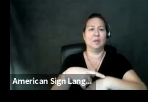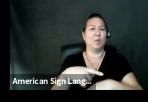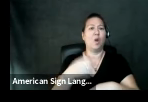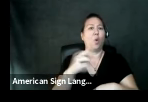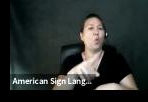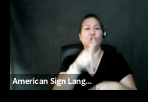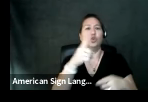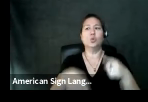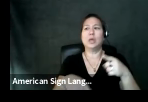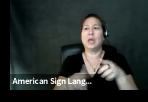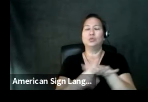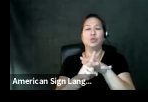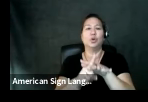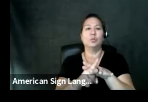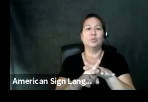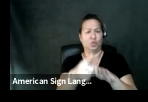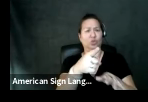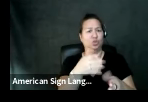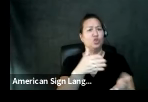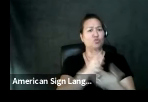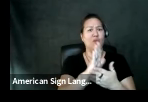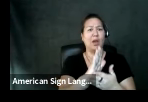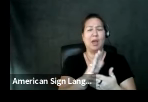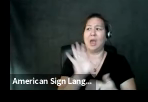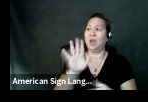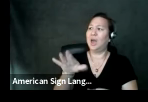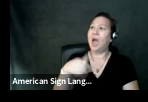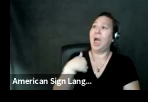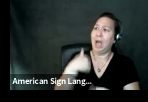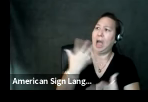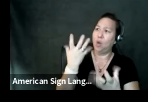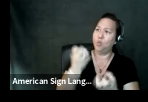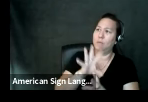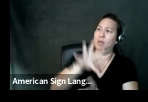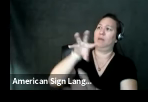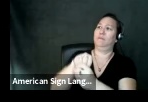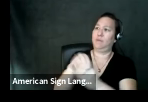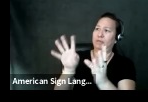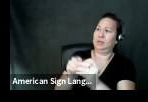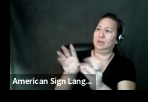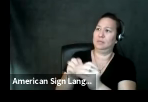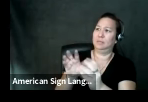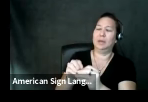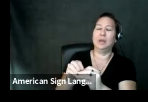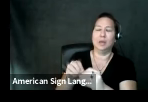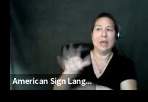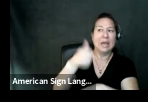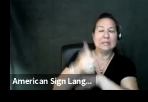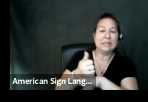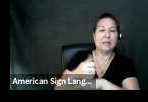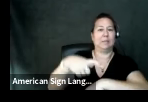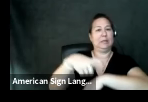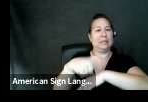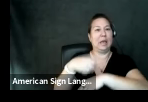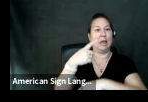meeting, it is your right to tell the team, hey, I absolutely want to be present and have a time that works